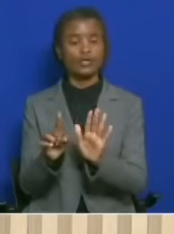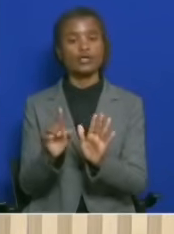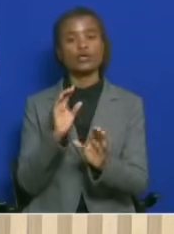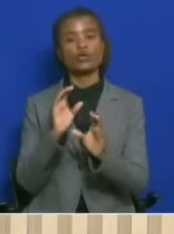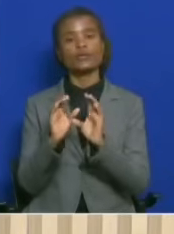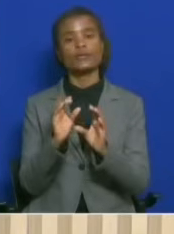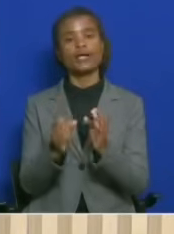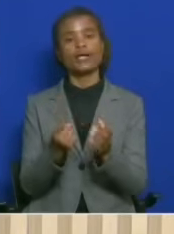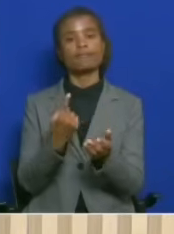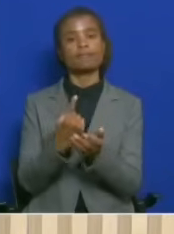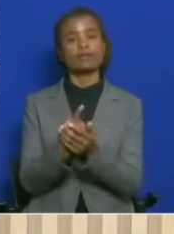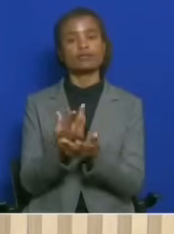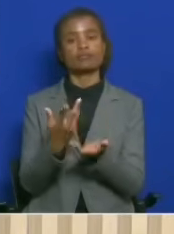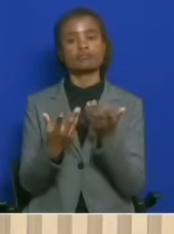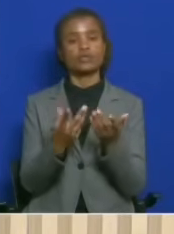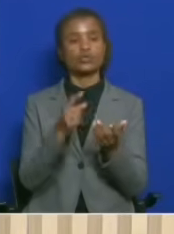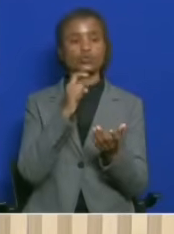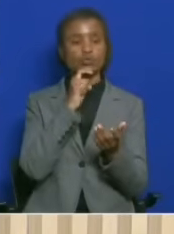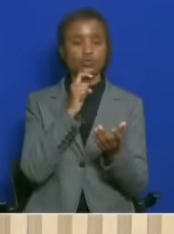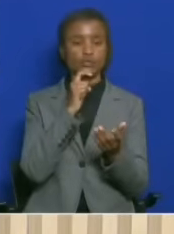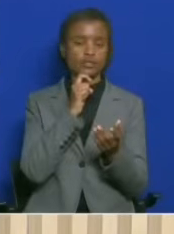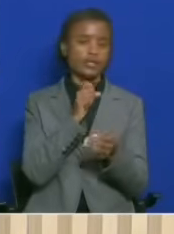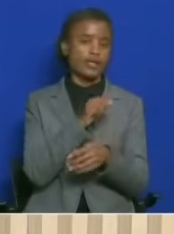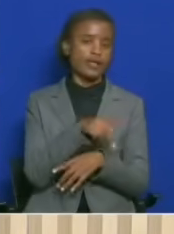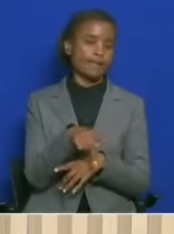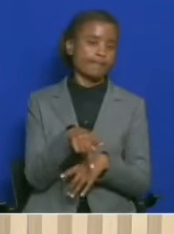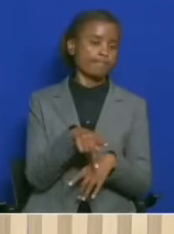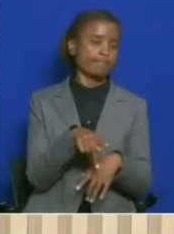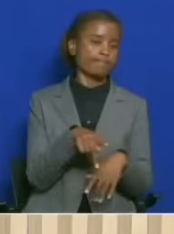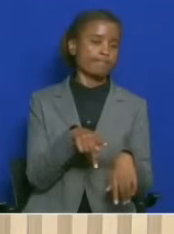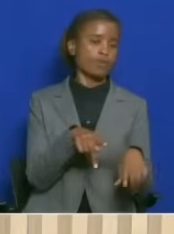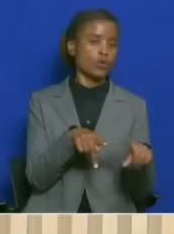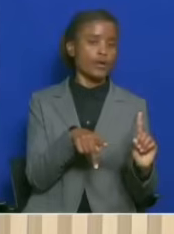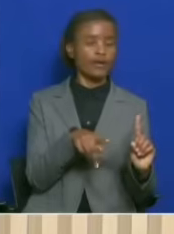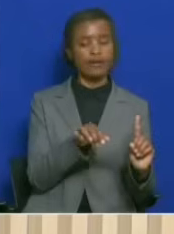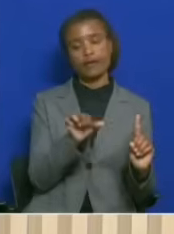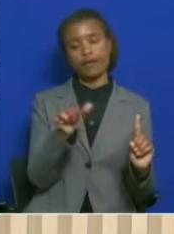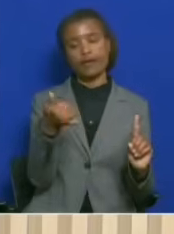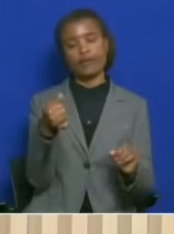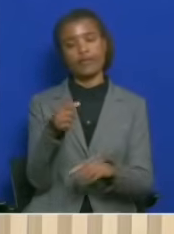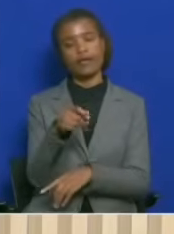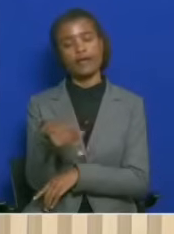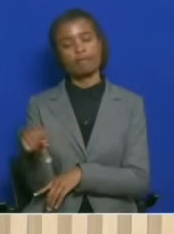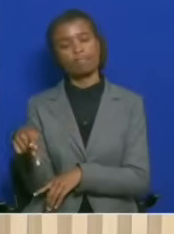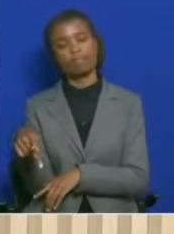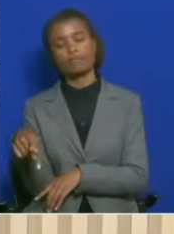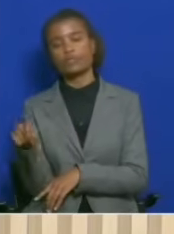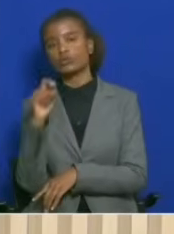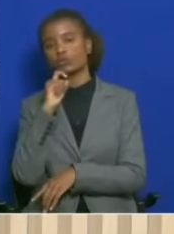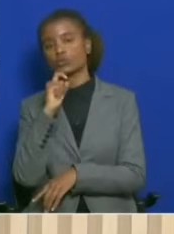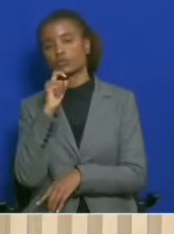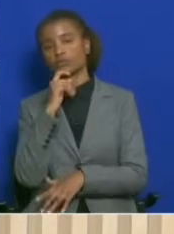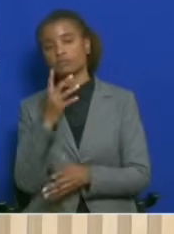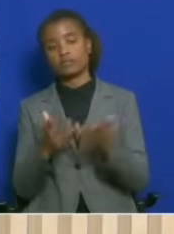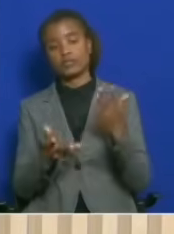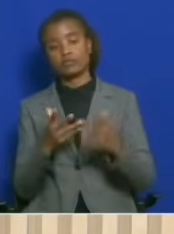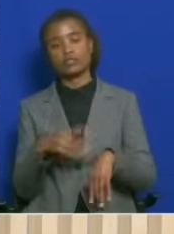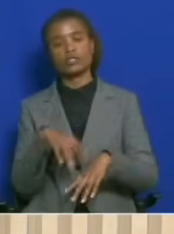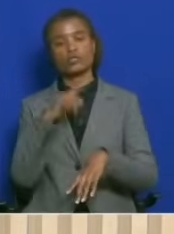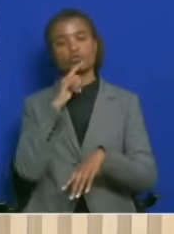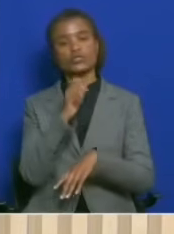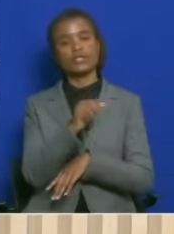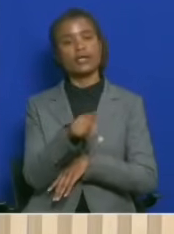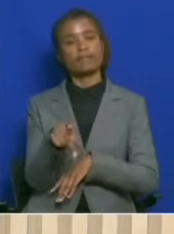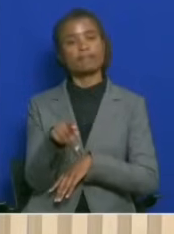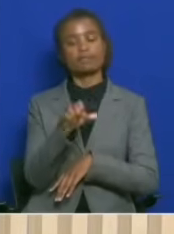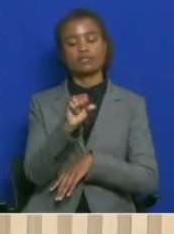They are either happening on another platform, whether it's Signal or Telegram, or it's happening